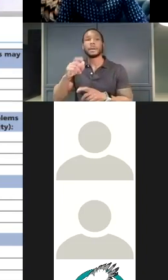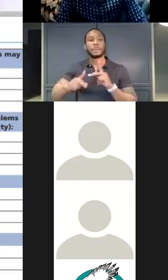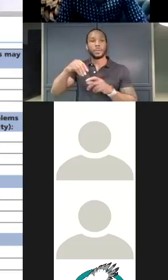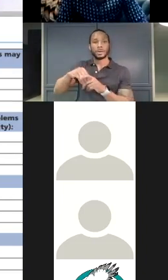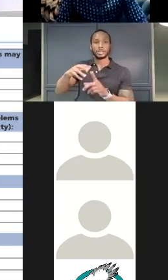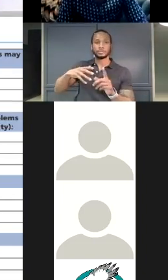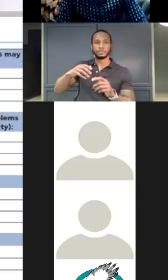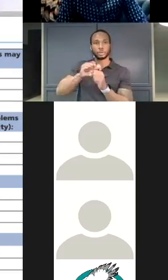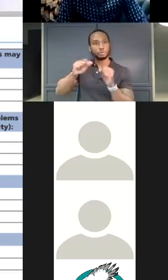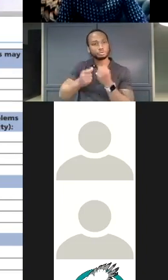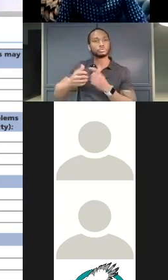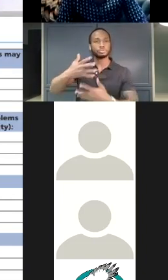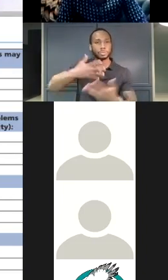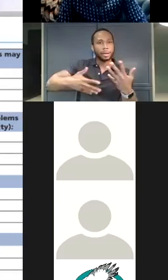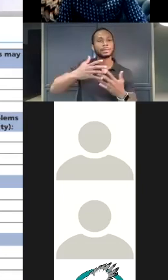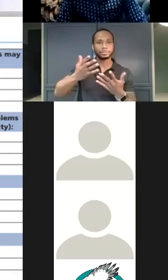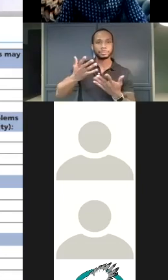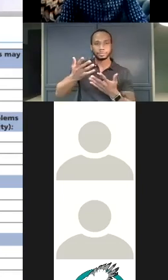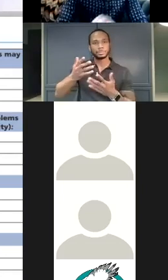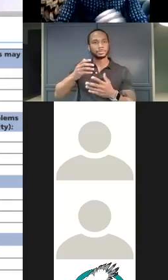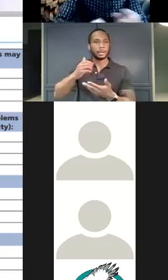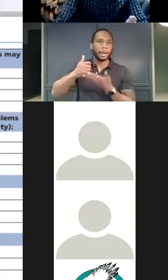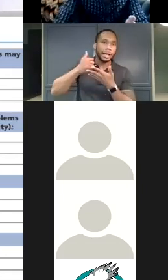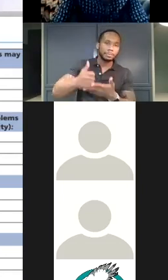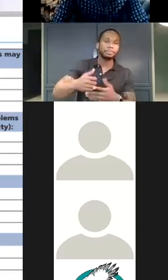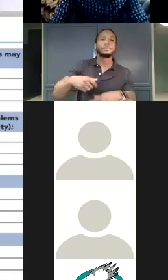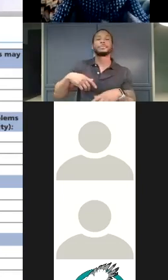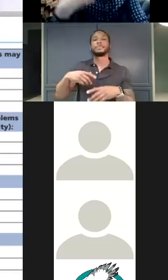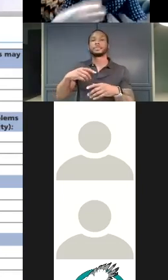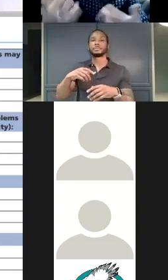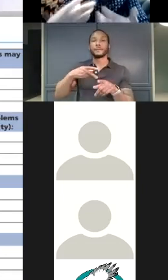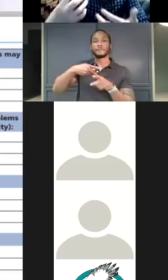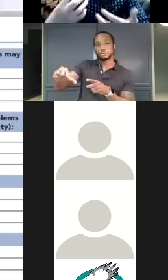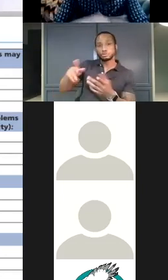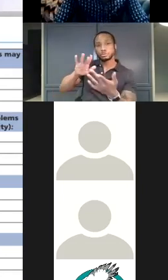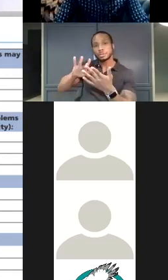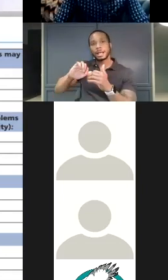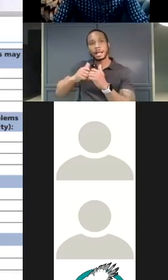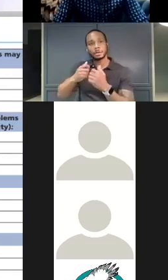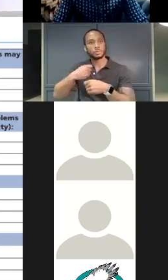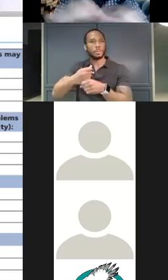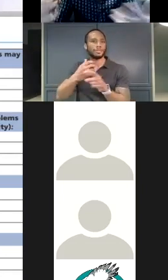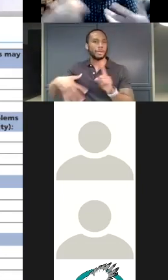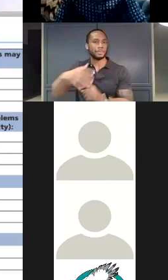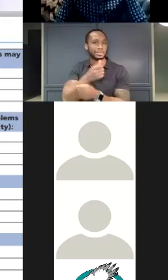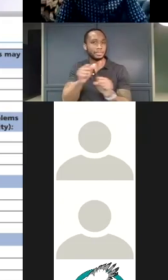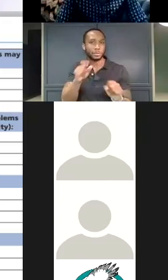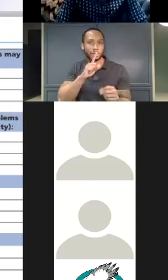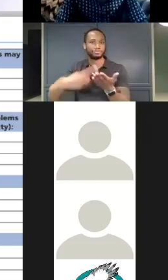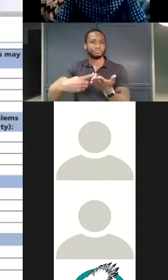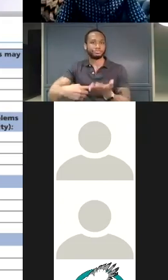for help, professionals to contact, and how to make the environment safe. So it really covers the basics of what you